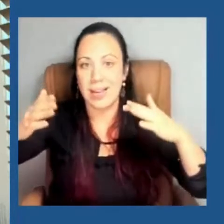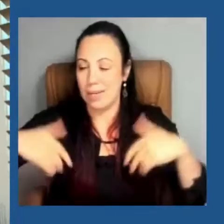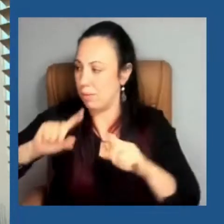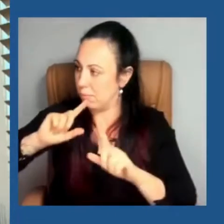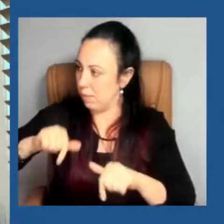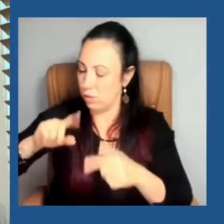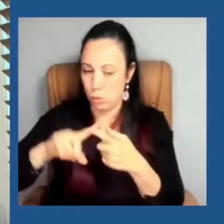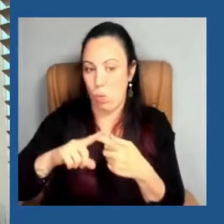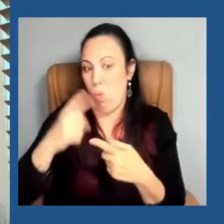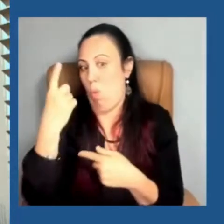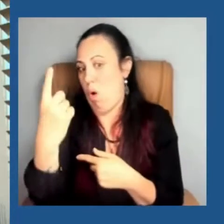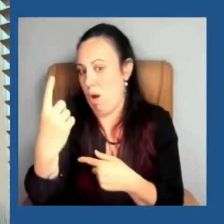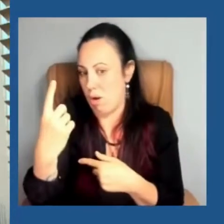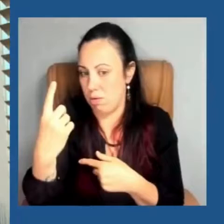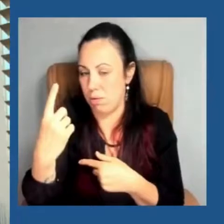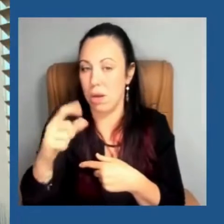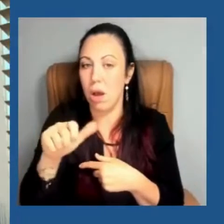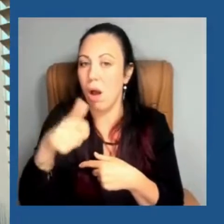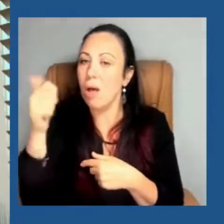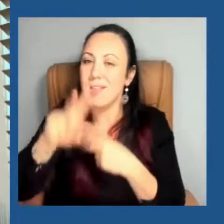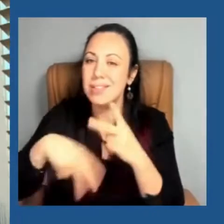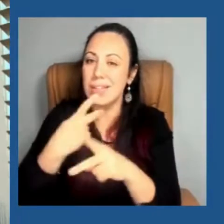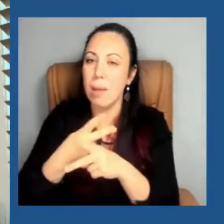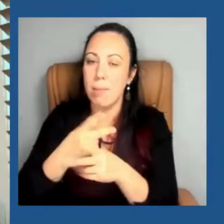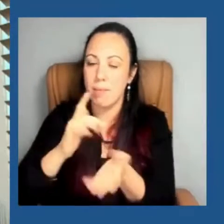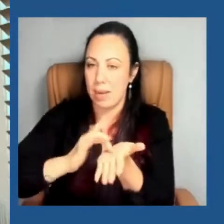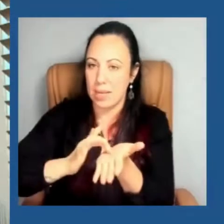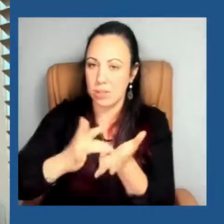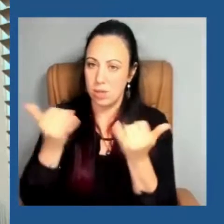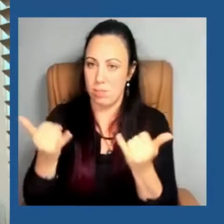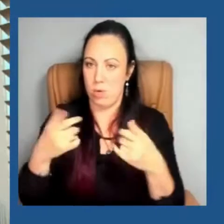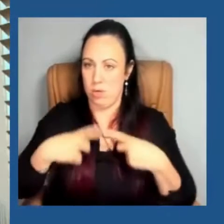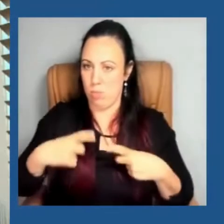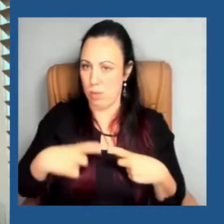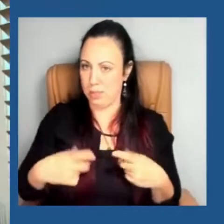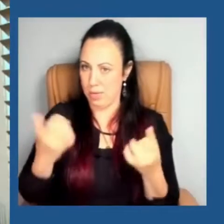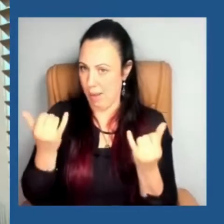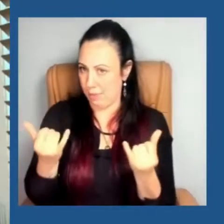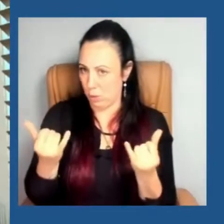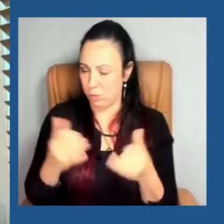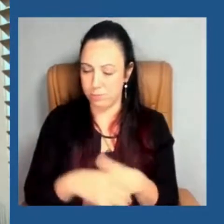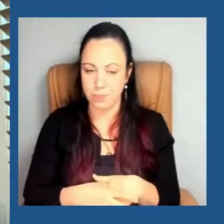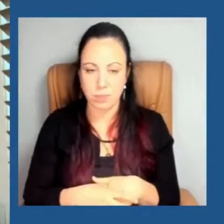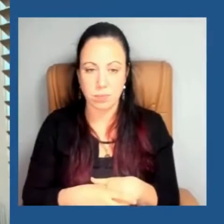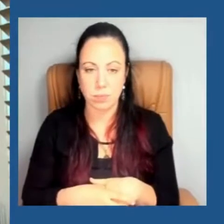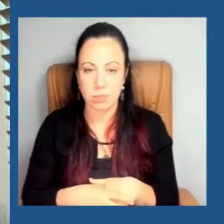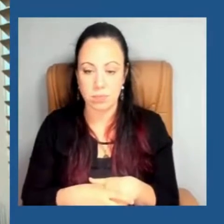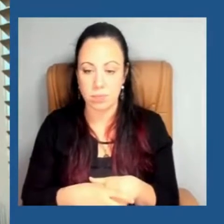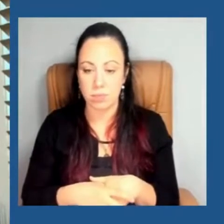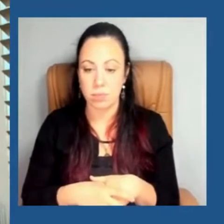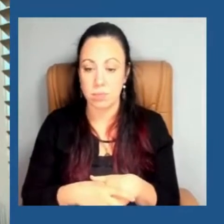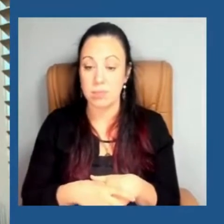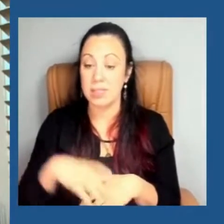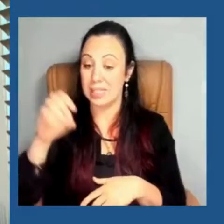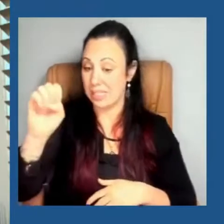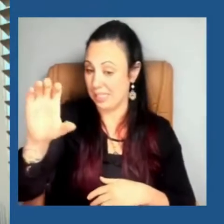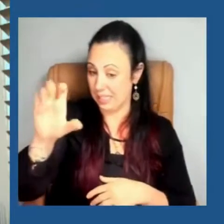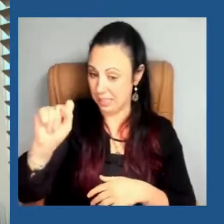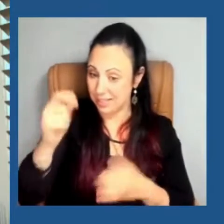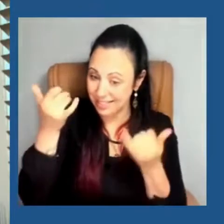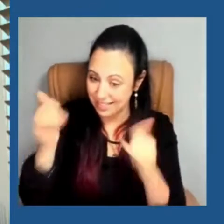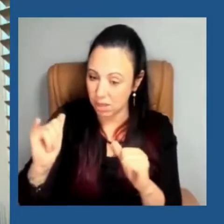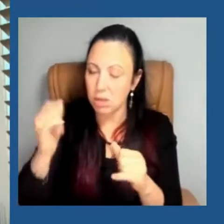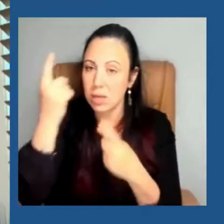least one antidepressant medication in the current depressive episode. Although ECT is still considered the